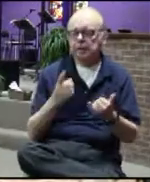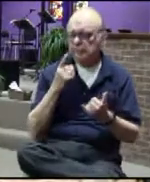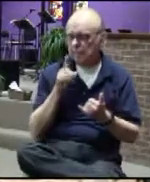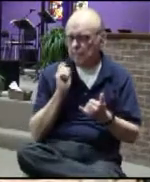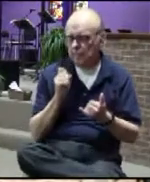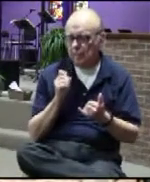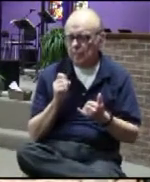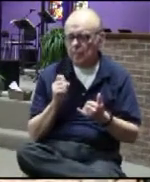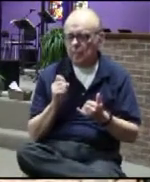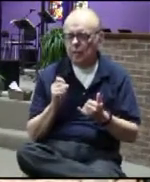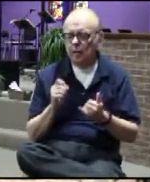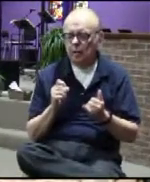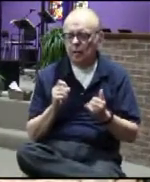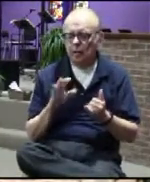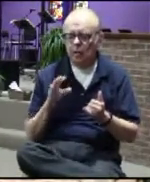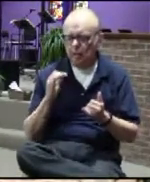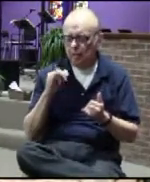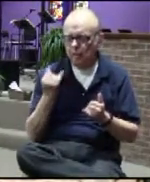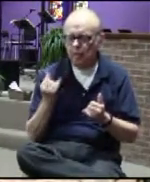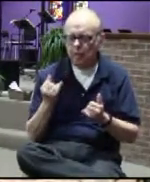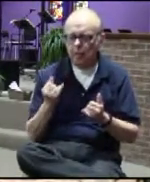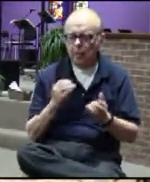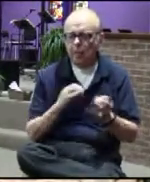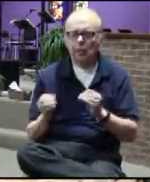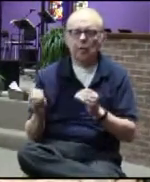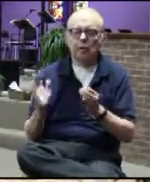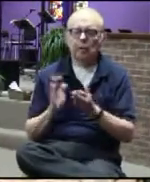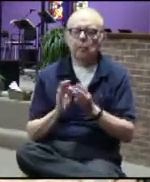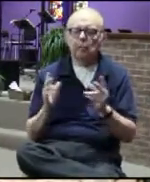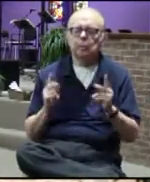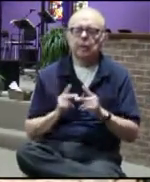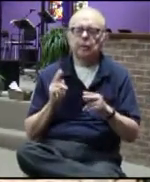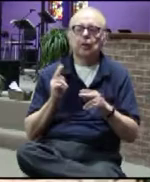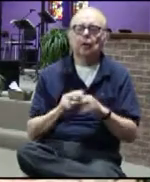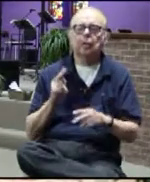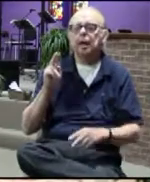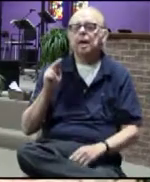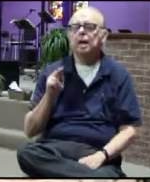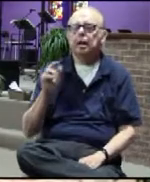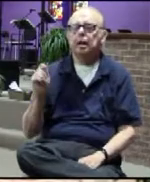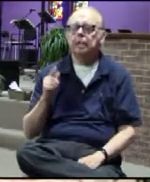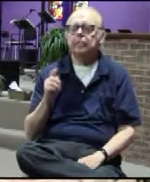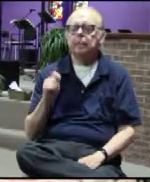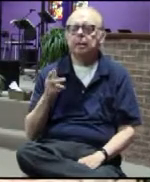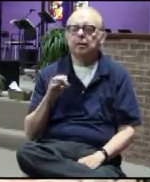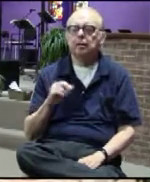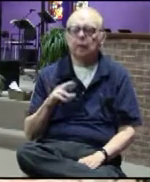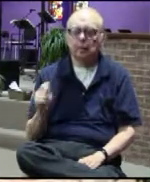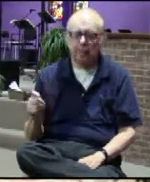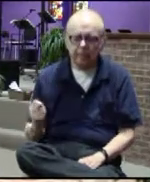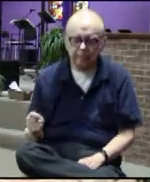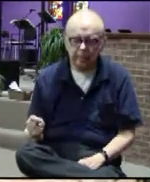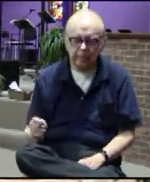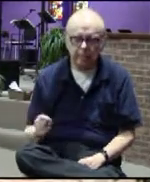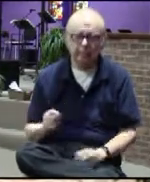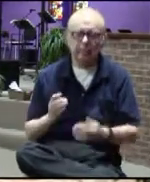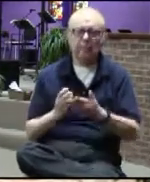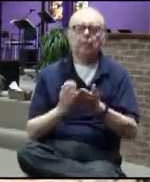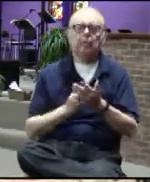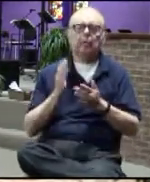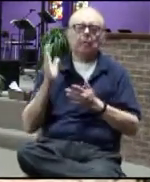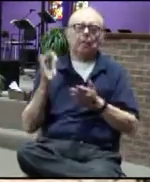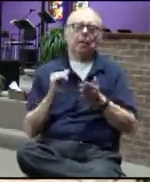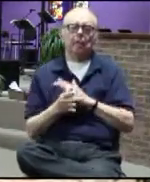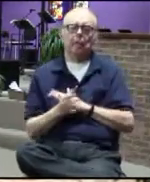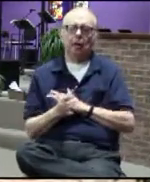and Joseph moves into a little place called Nazareth. And our lesson today, the sermon this